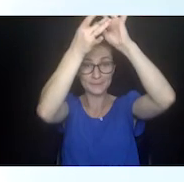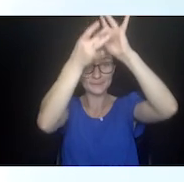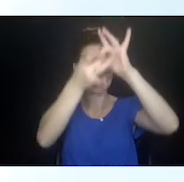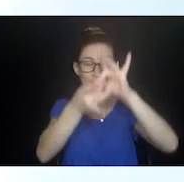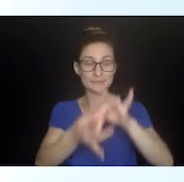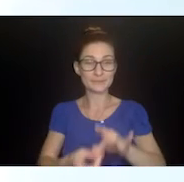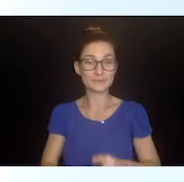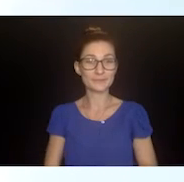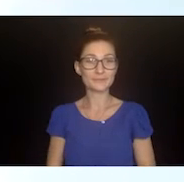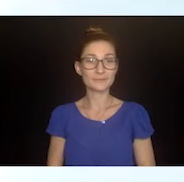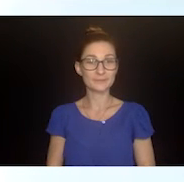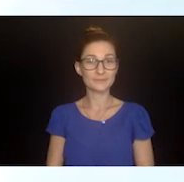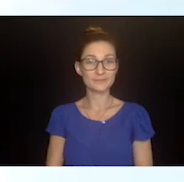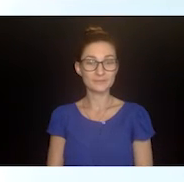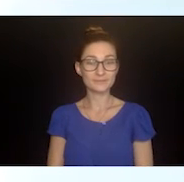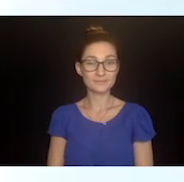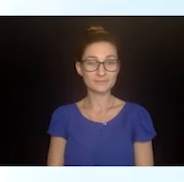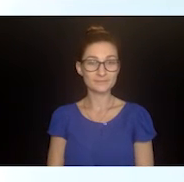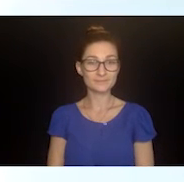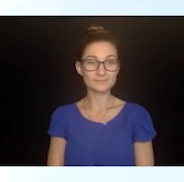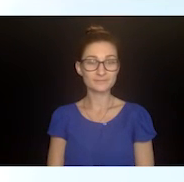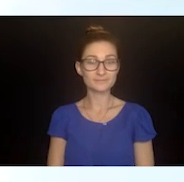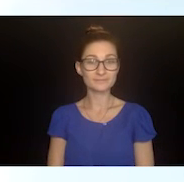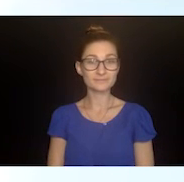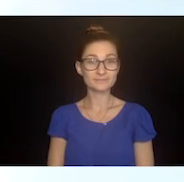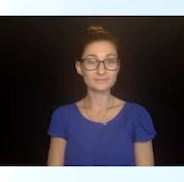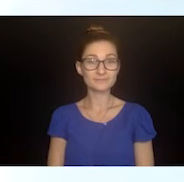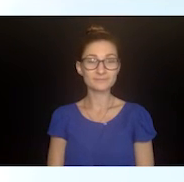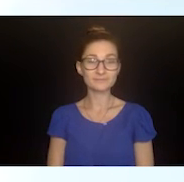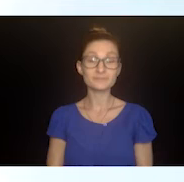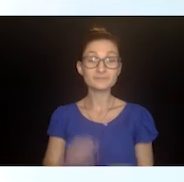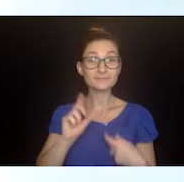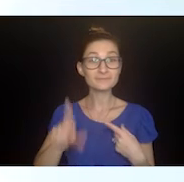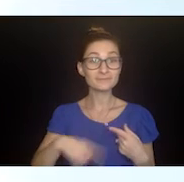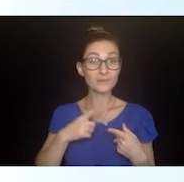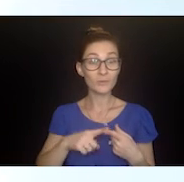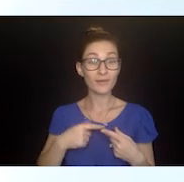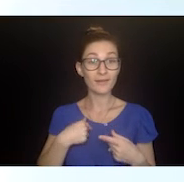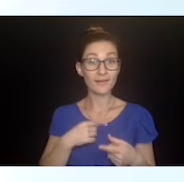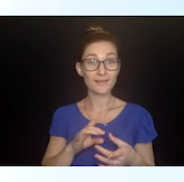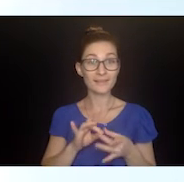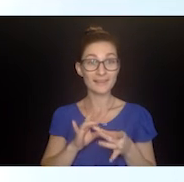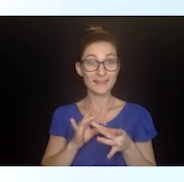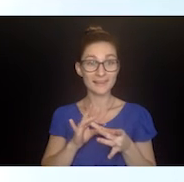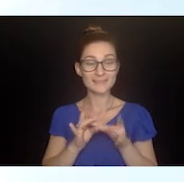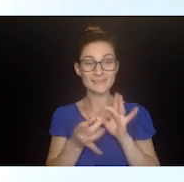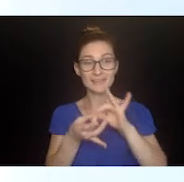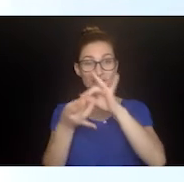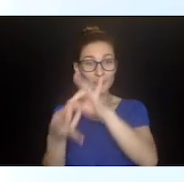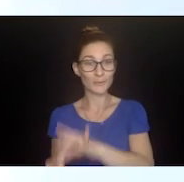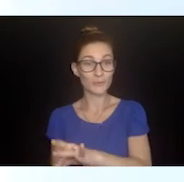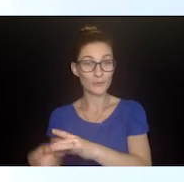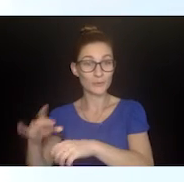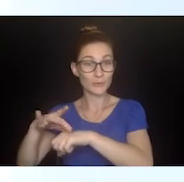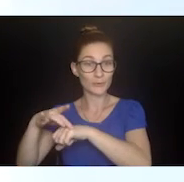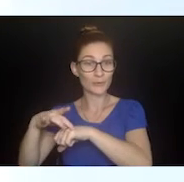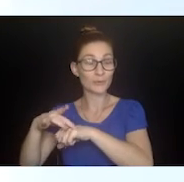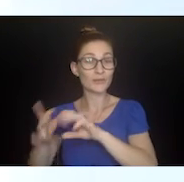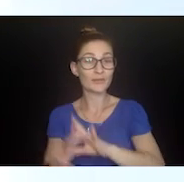What I find when I allow myself to be connected, both with the earth and both with